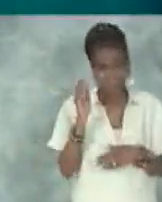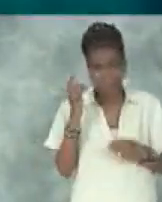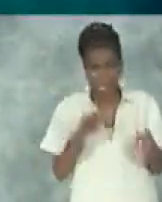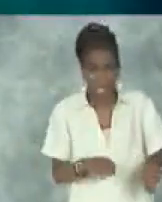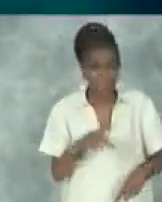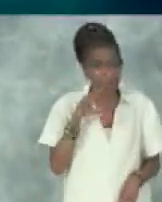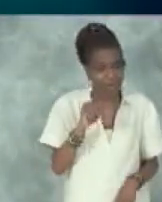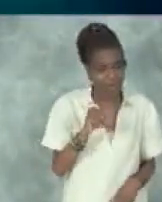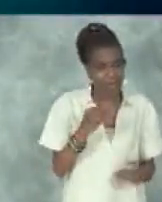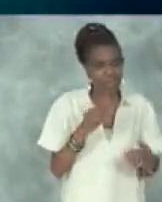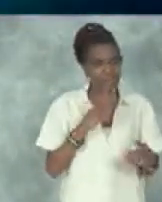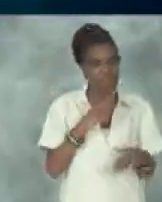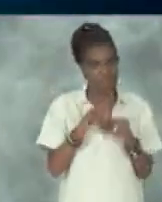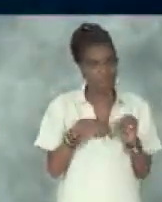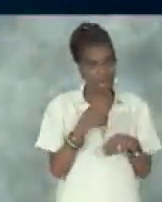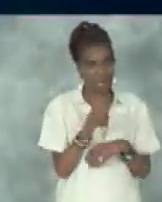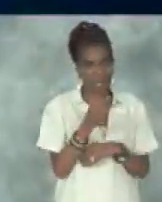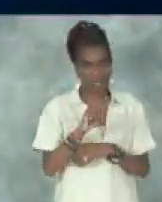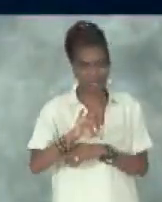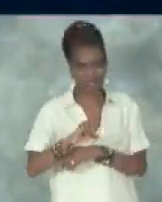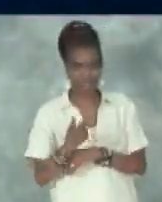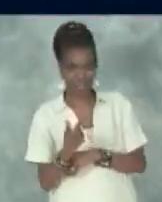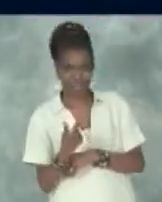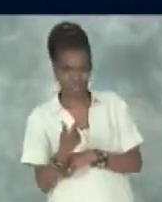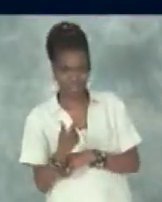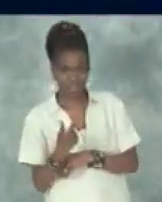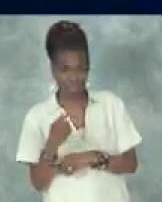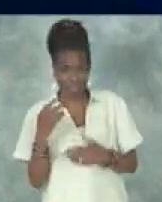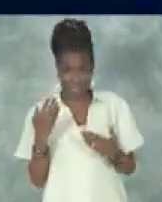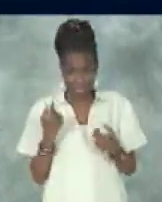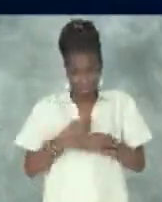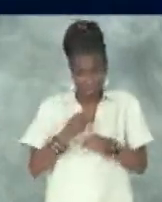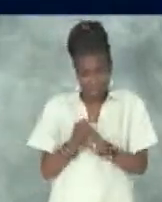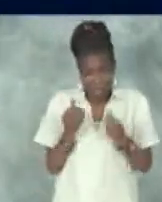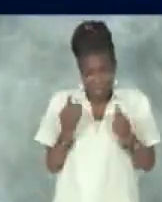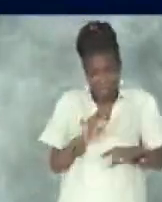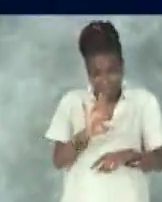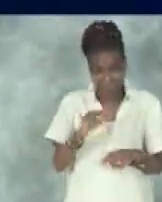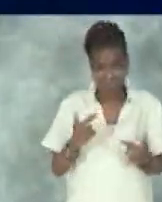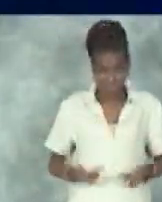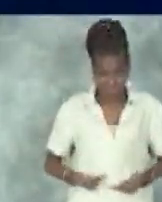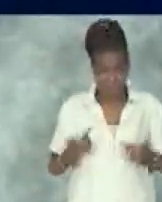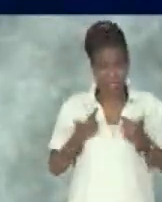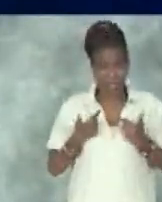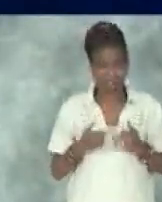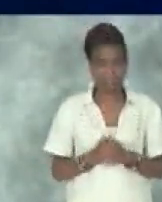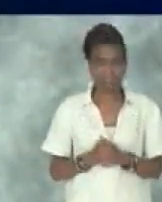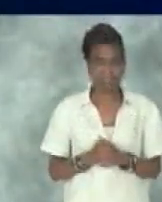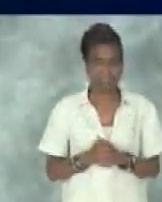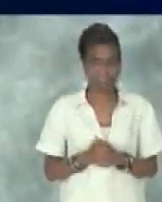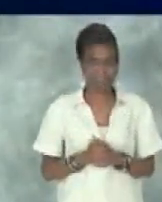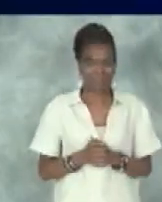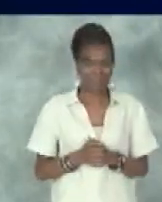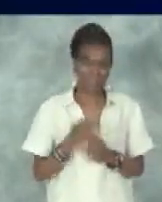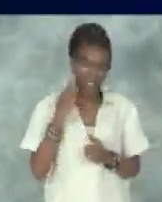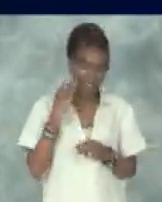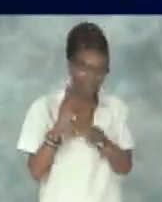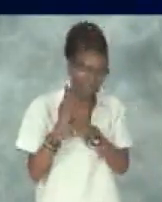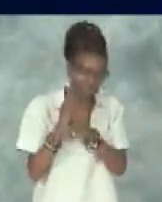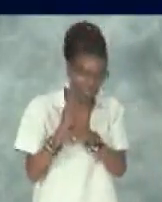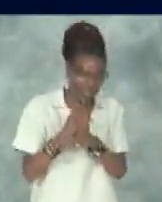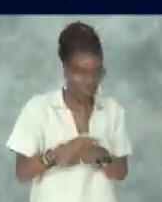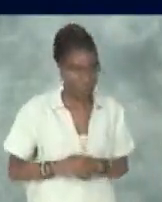the thing that he's doing in you. Now, I know I gotta be real careful. I gotta be real